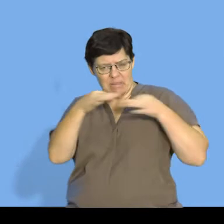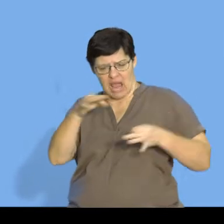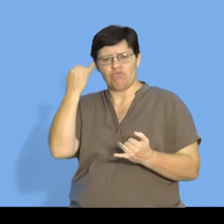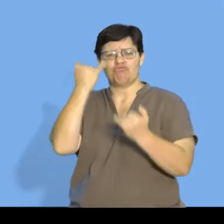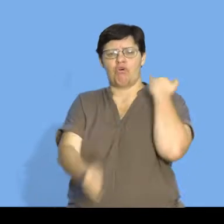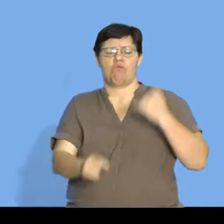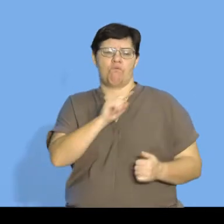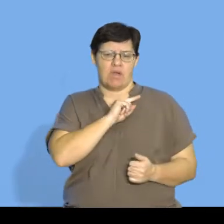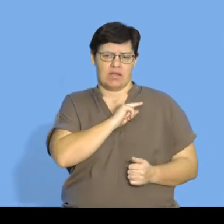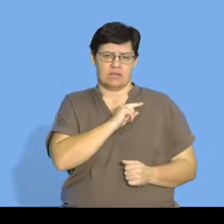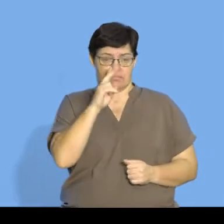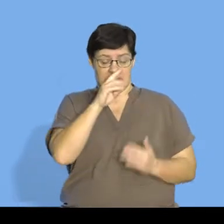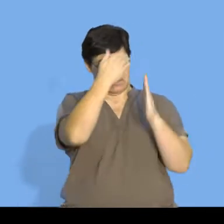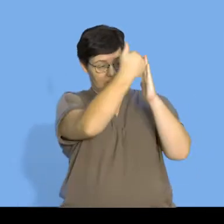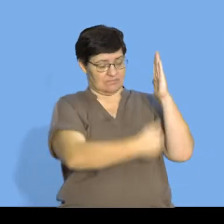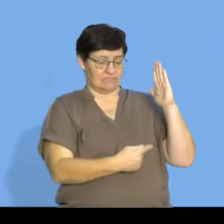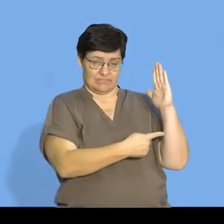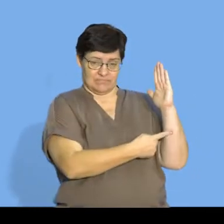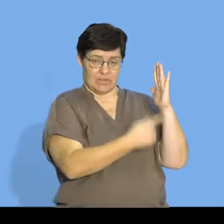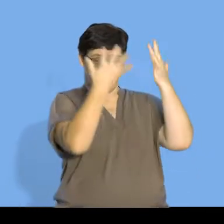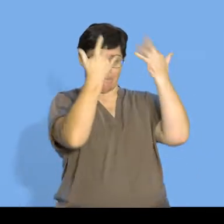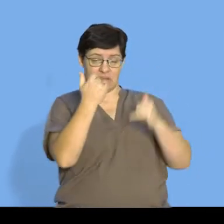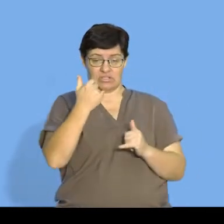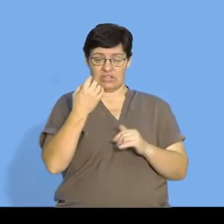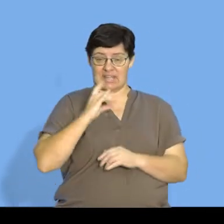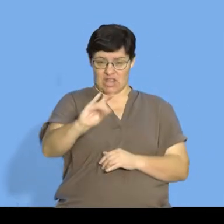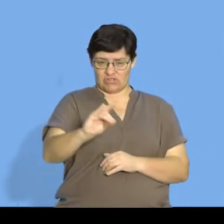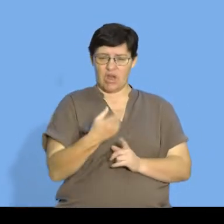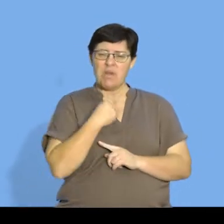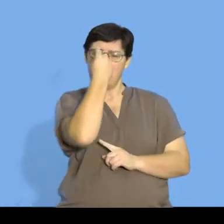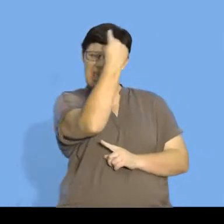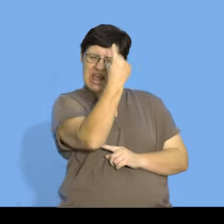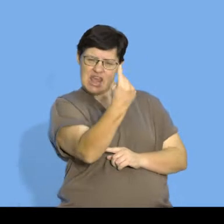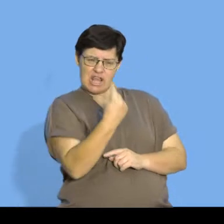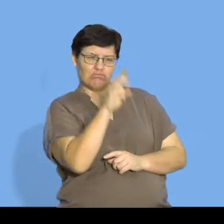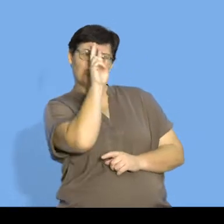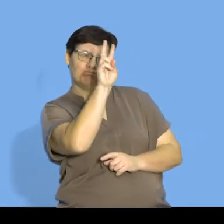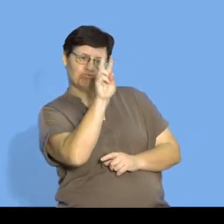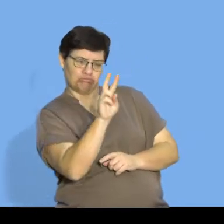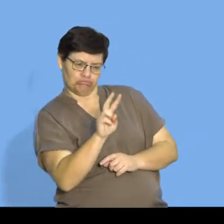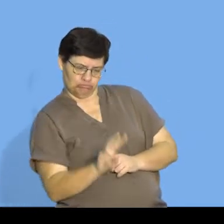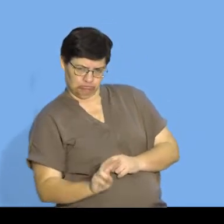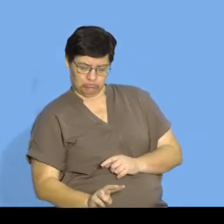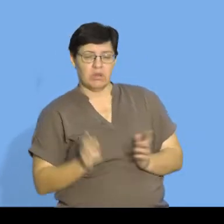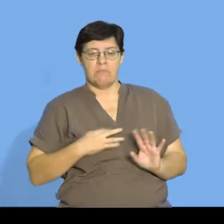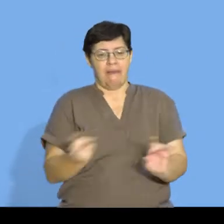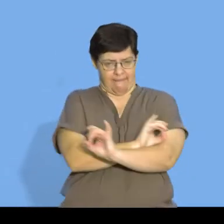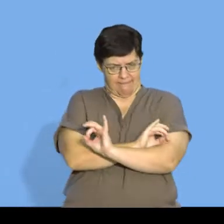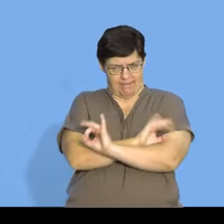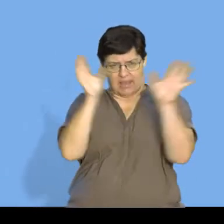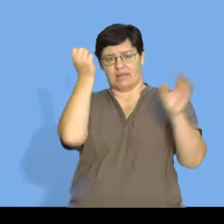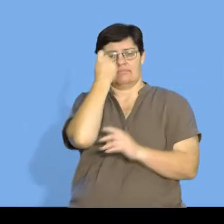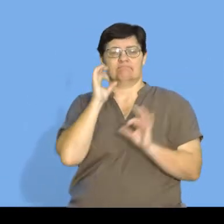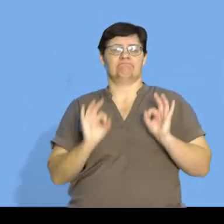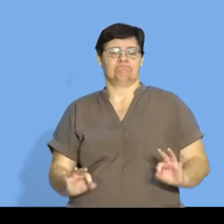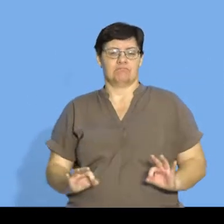at the information that we have. There's my cash budget. Let's go through all of these items so that we have a clear understanding